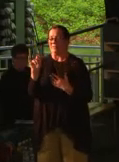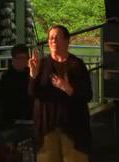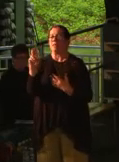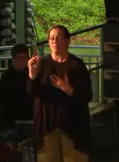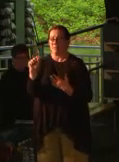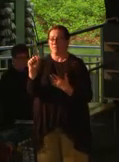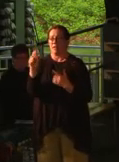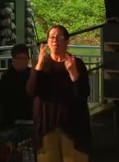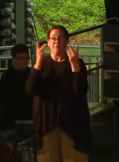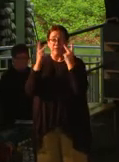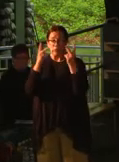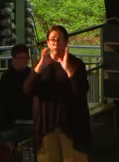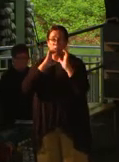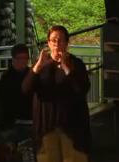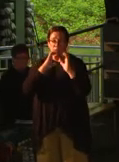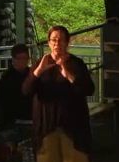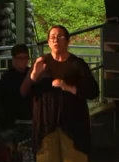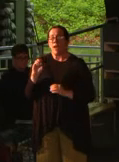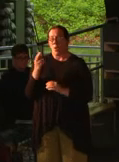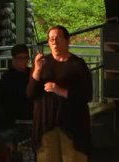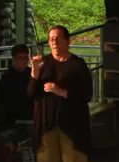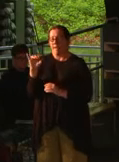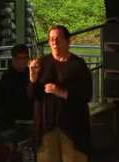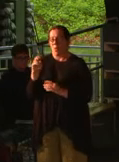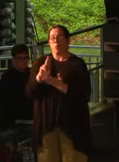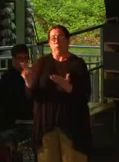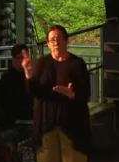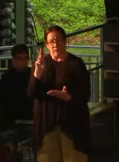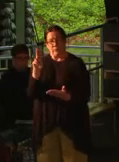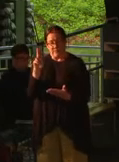visual communications at Ohio University.